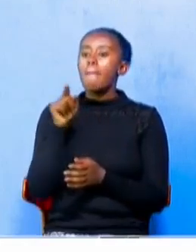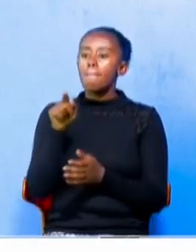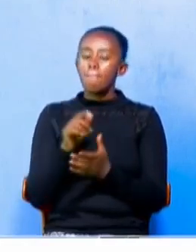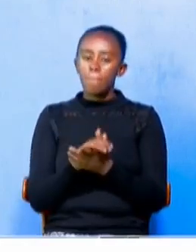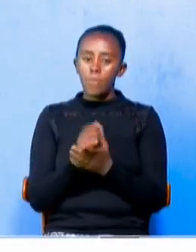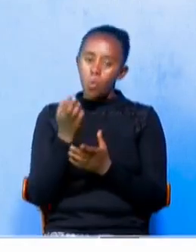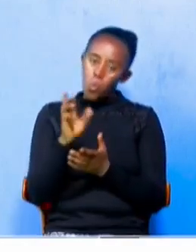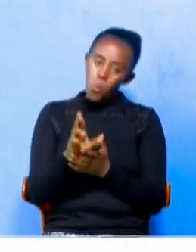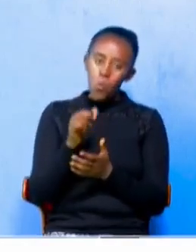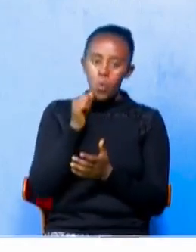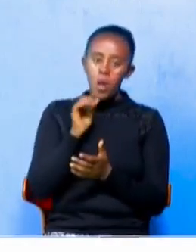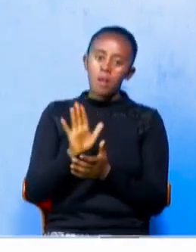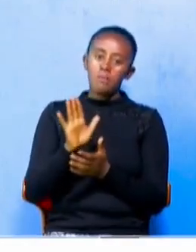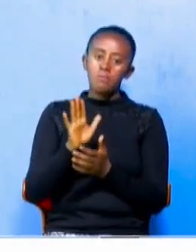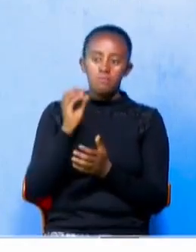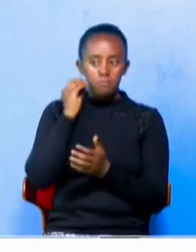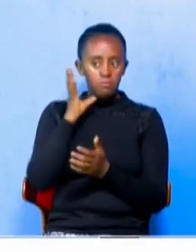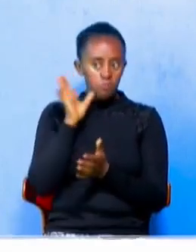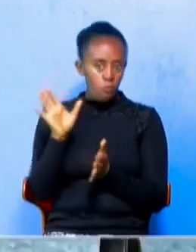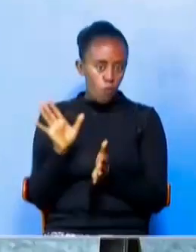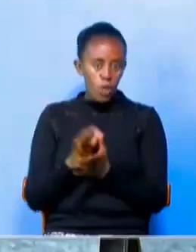him or her. Don't forget that.